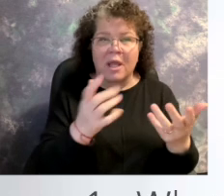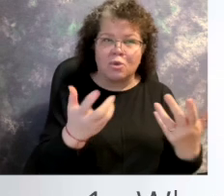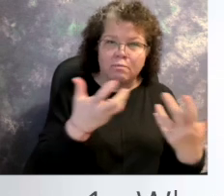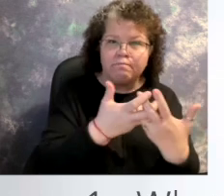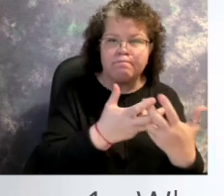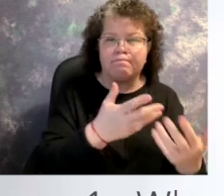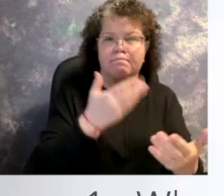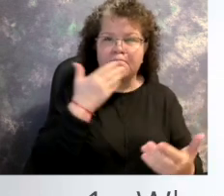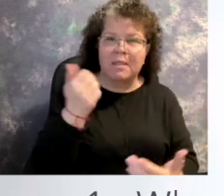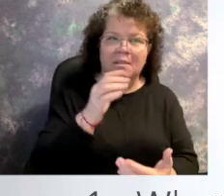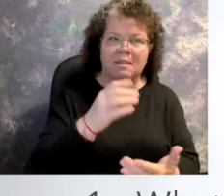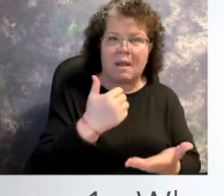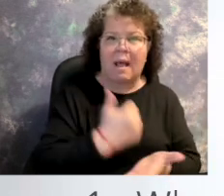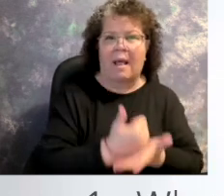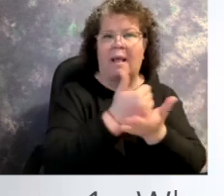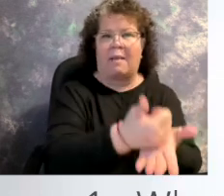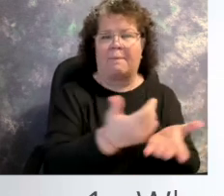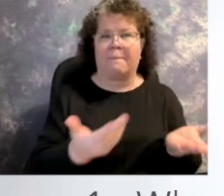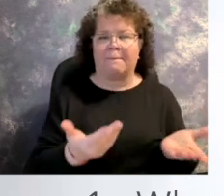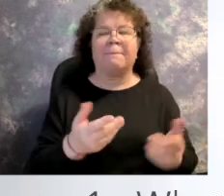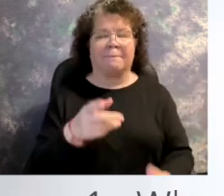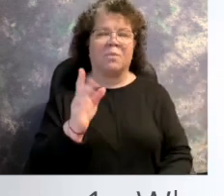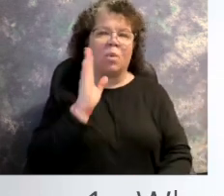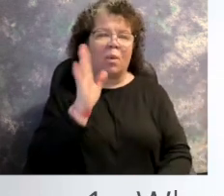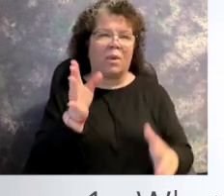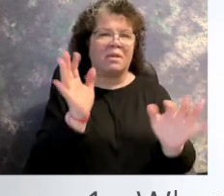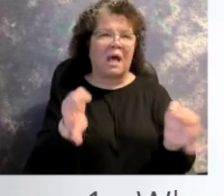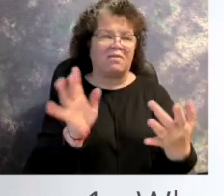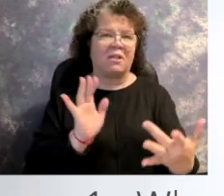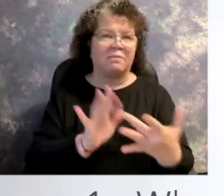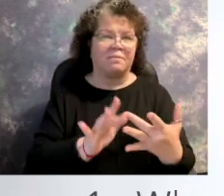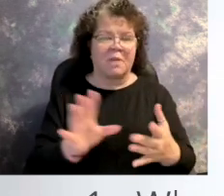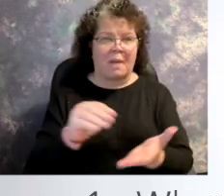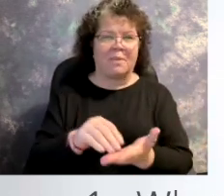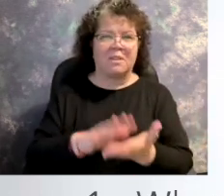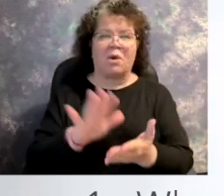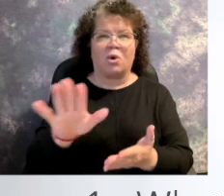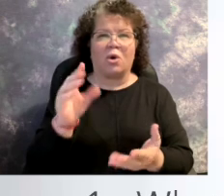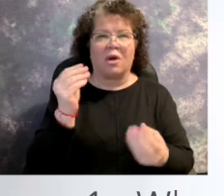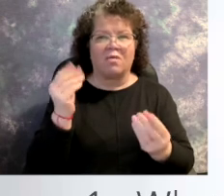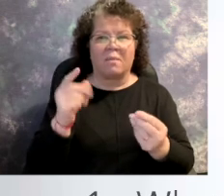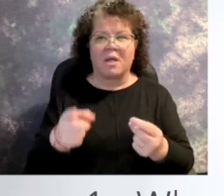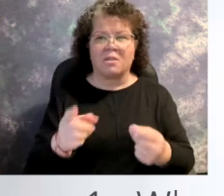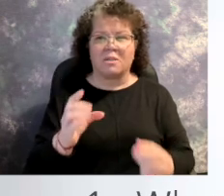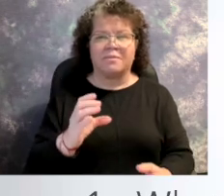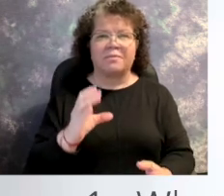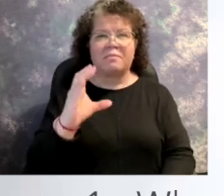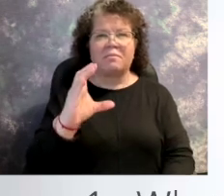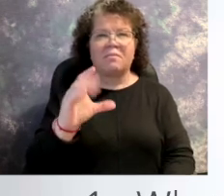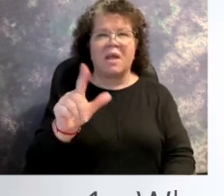guys out best. So definitely we'll reach out, and I noted down your climate core